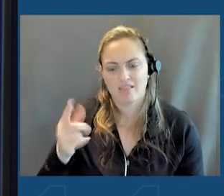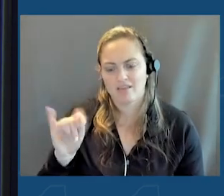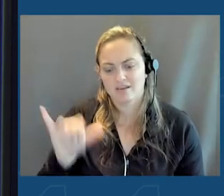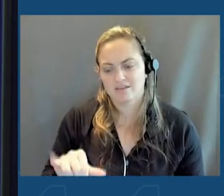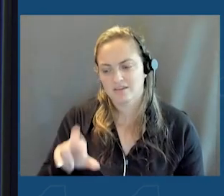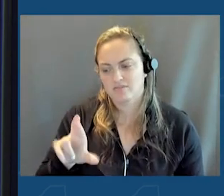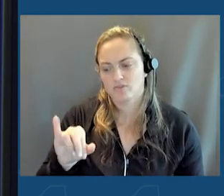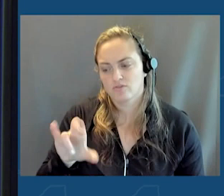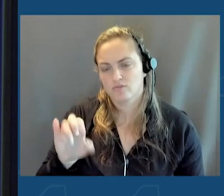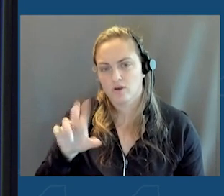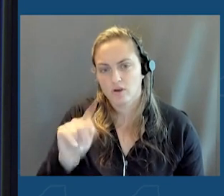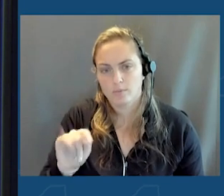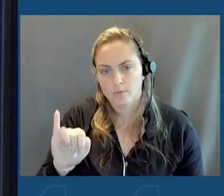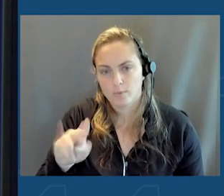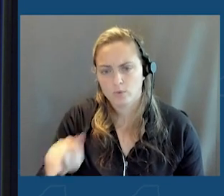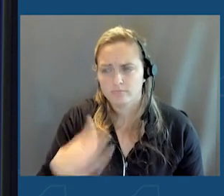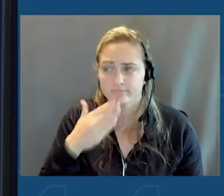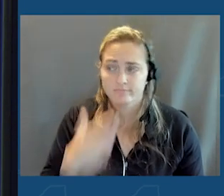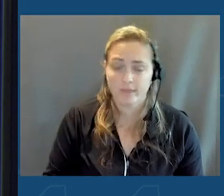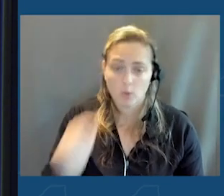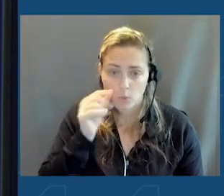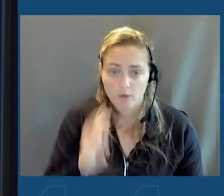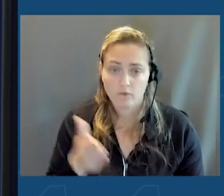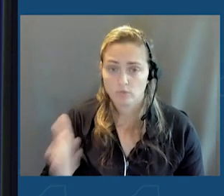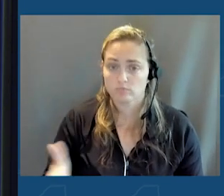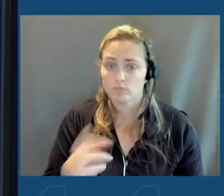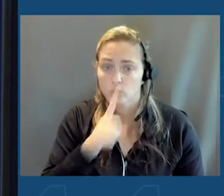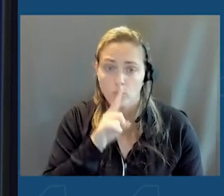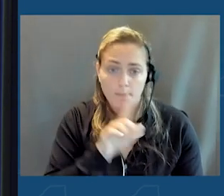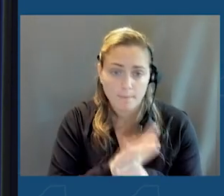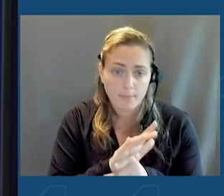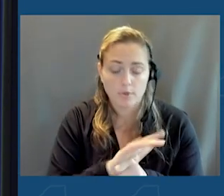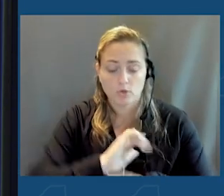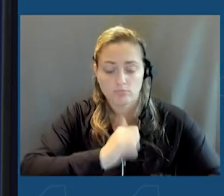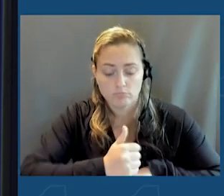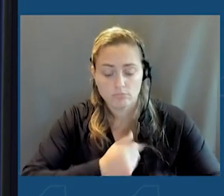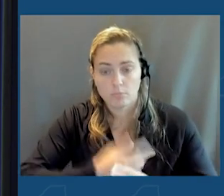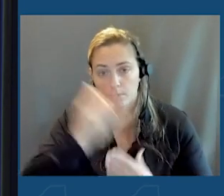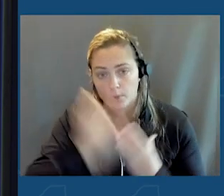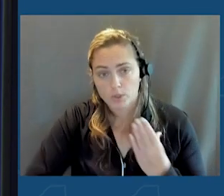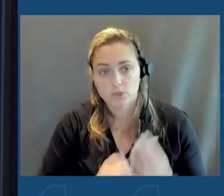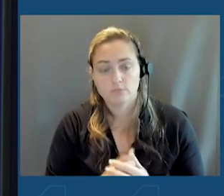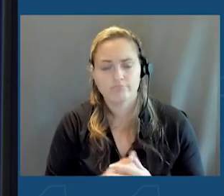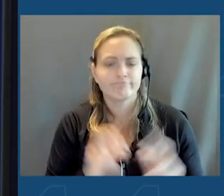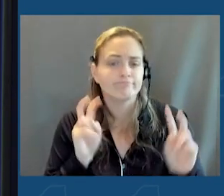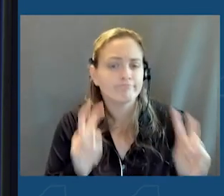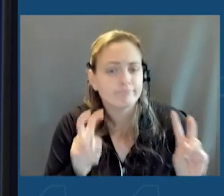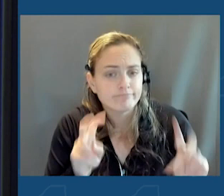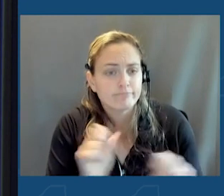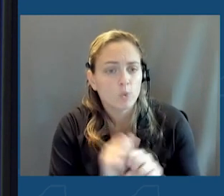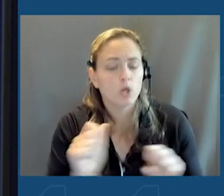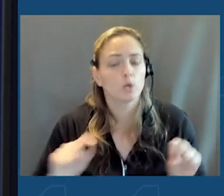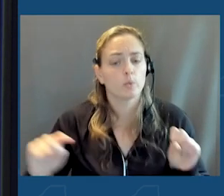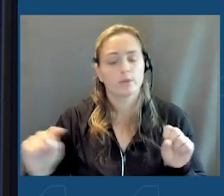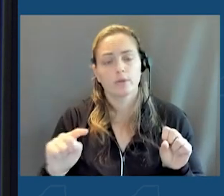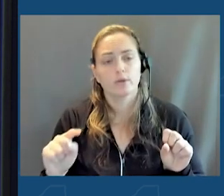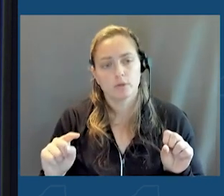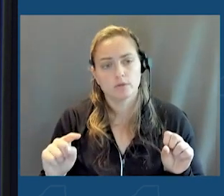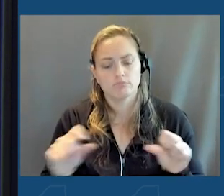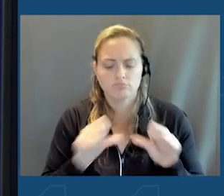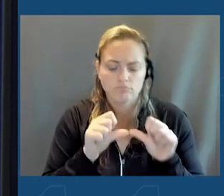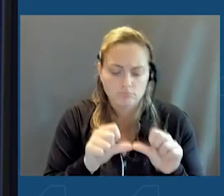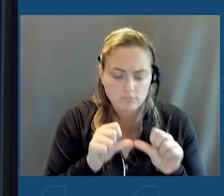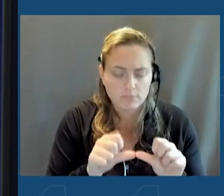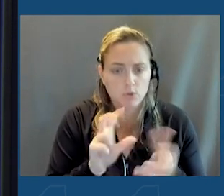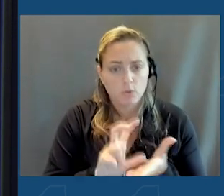we thank the governor for her commitment to these infrastructure projects, and we look forward to working with you on continued